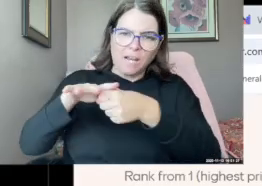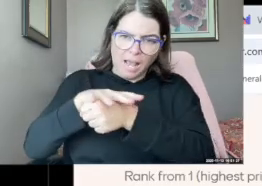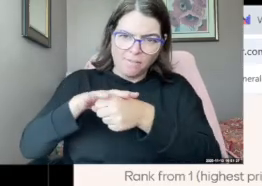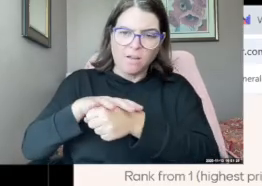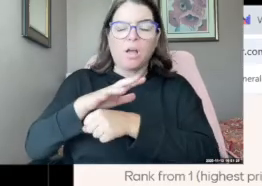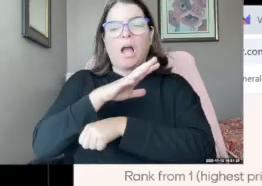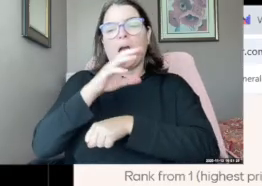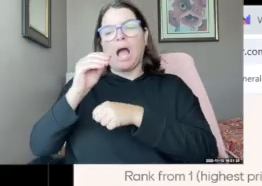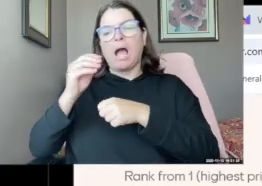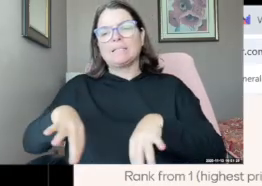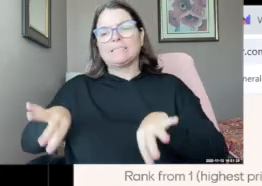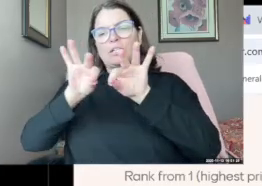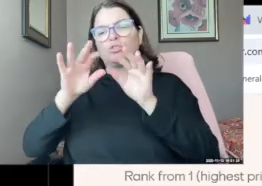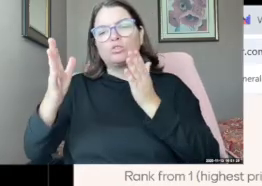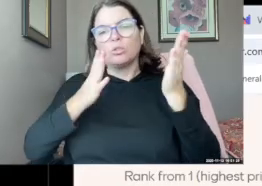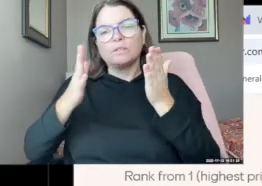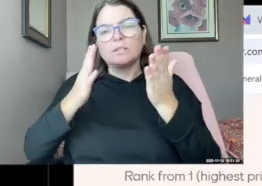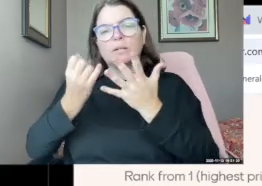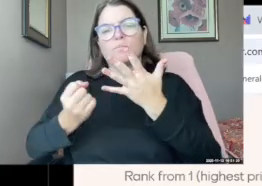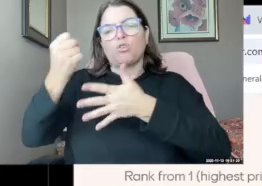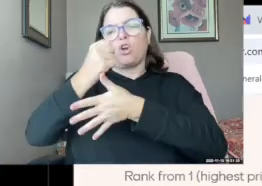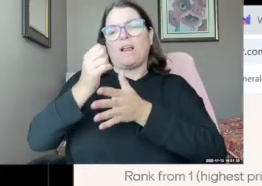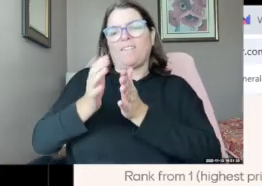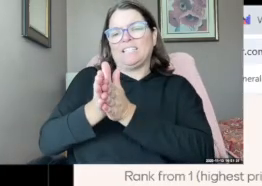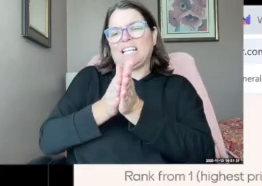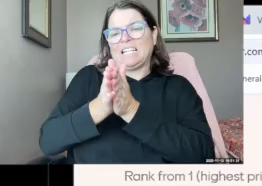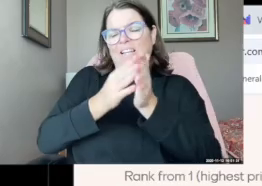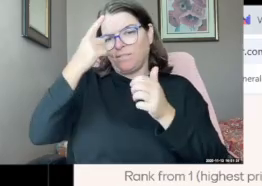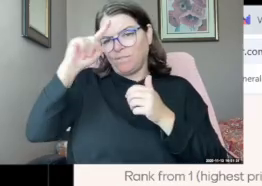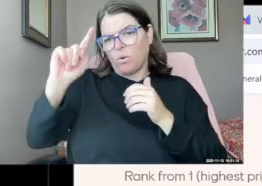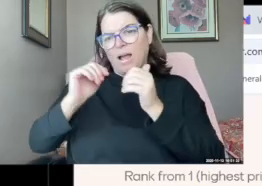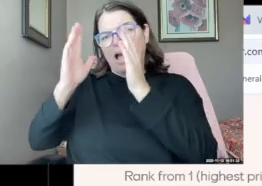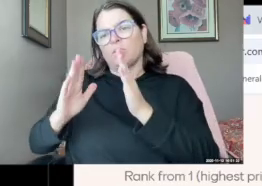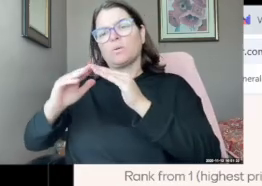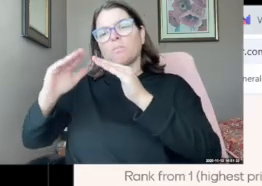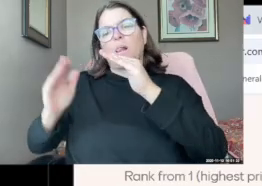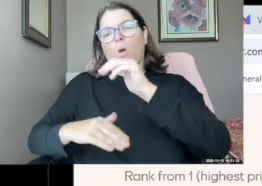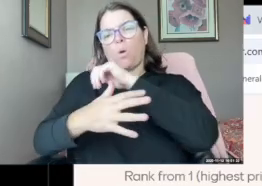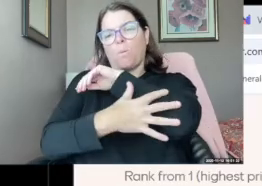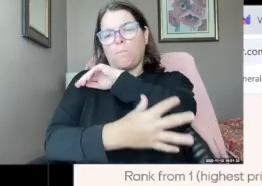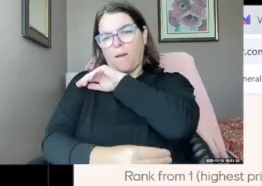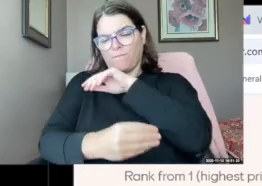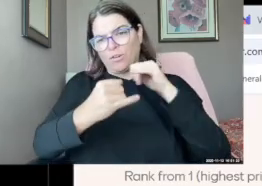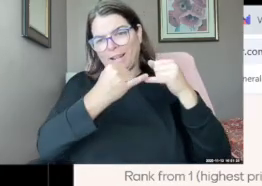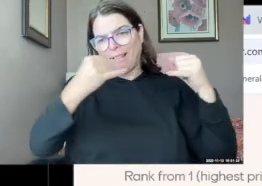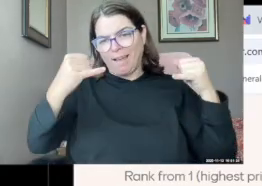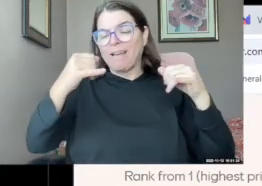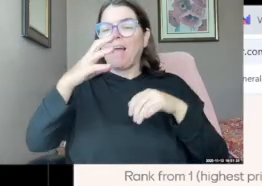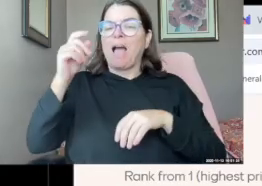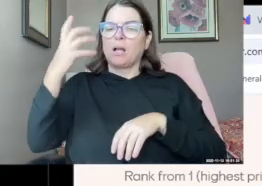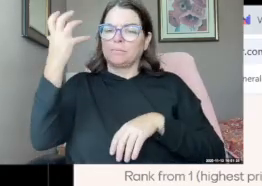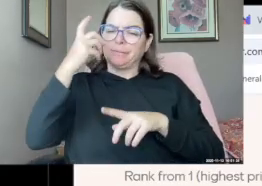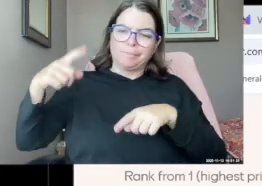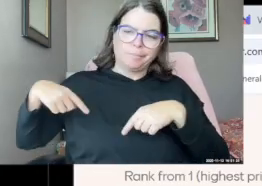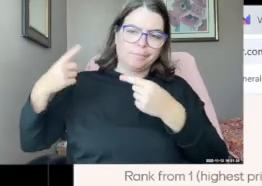neighborhoods, expand access to education, employment, and essential services, and prioritize incentives for households